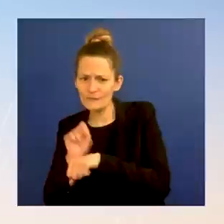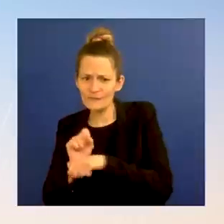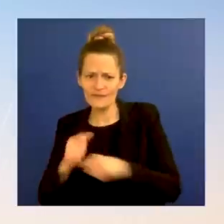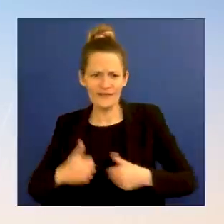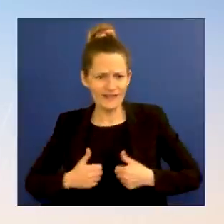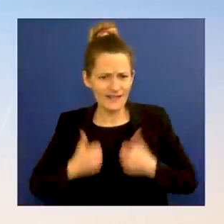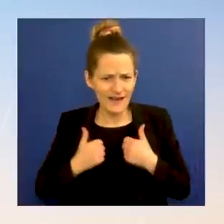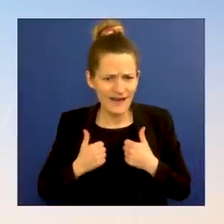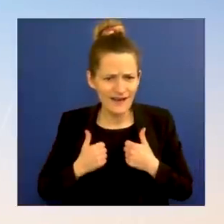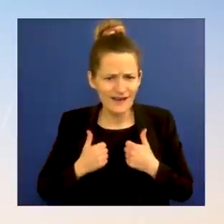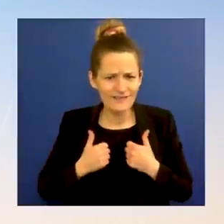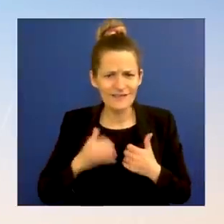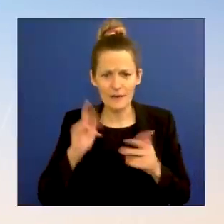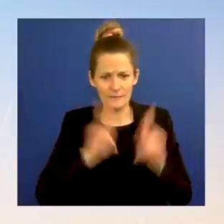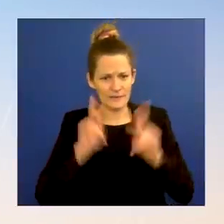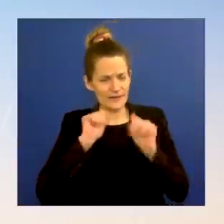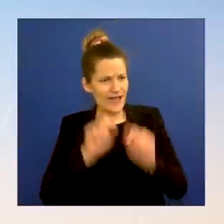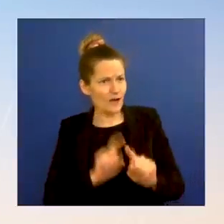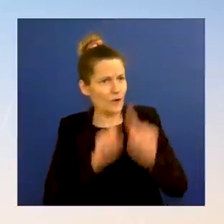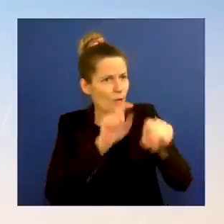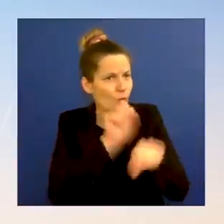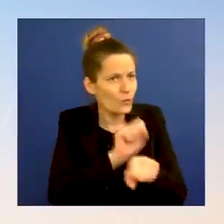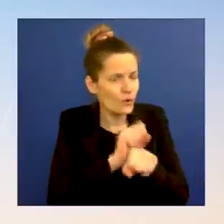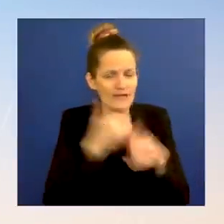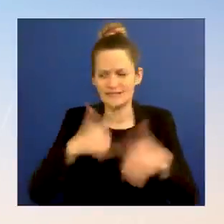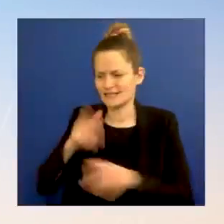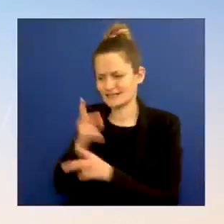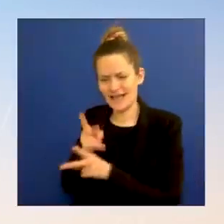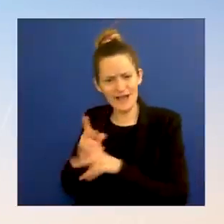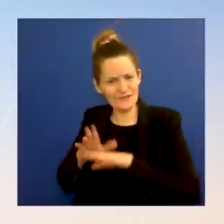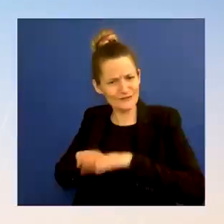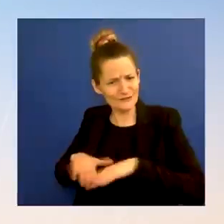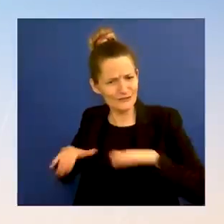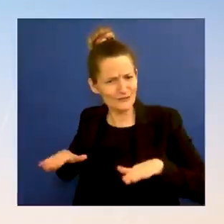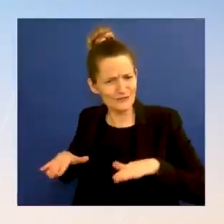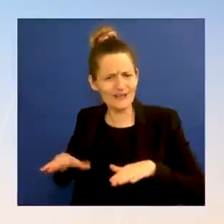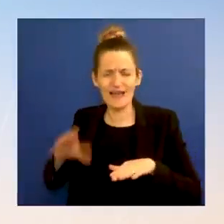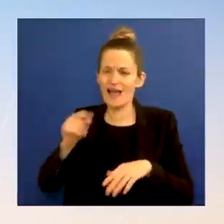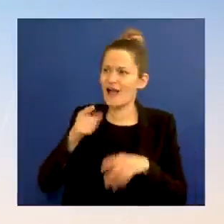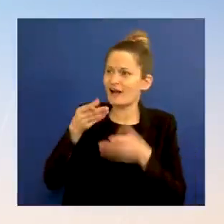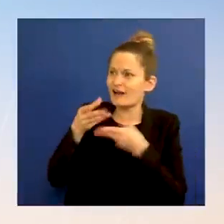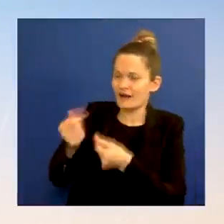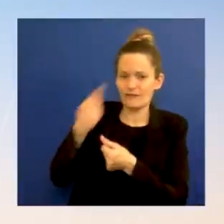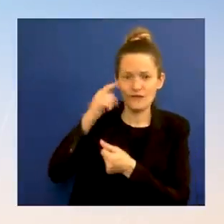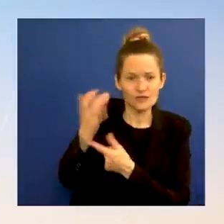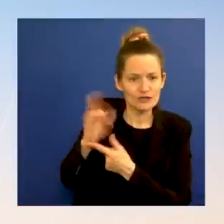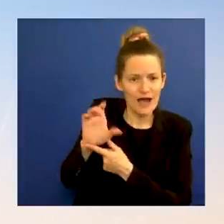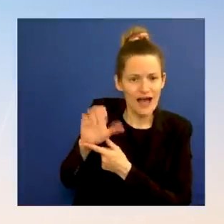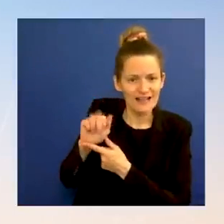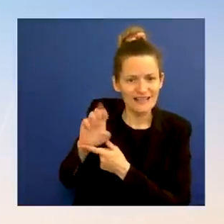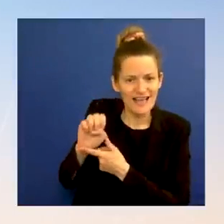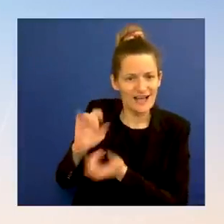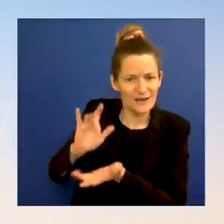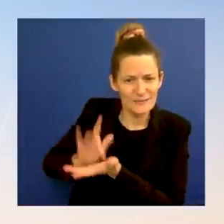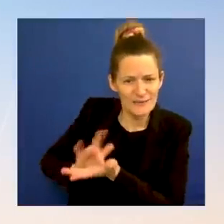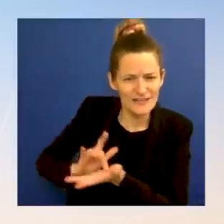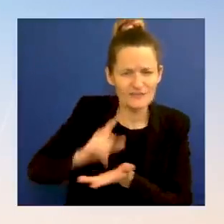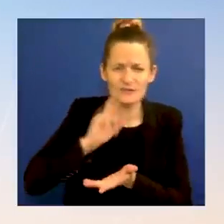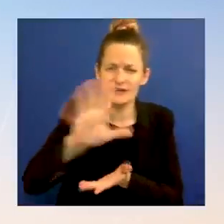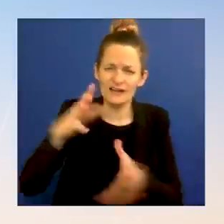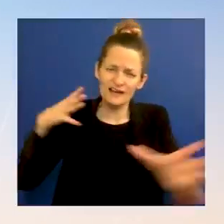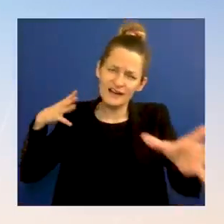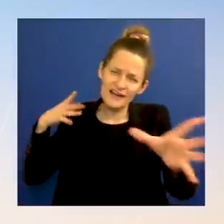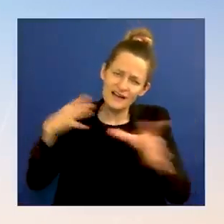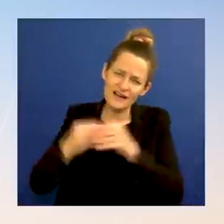whether it's in prescription drugs, child care costs that have been increasing for decades and that are so important to this economy. So this president